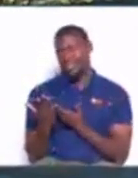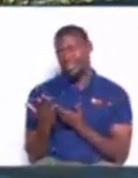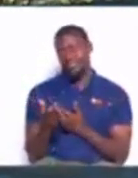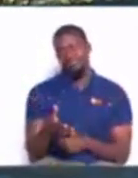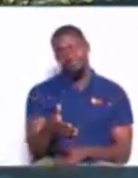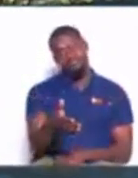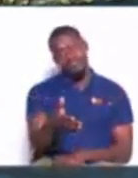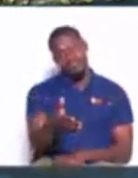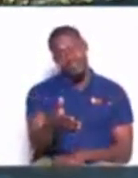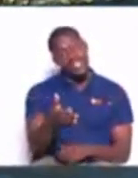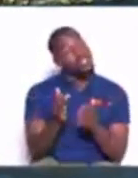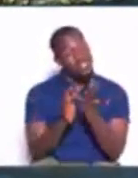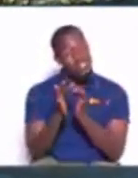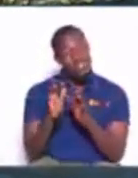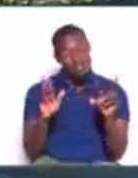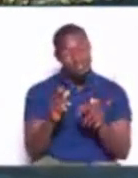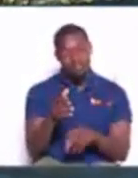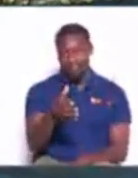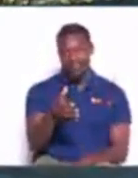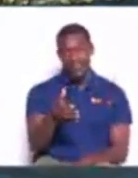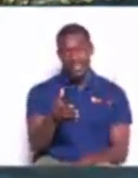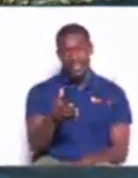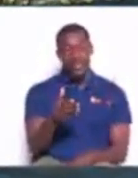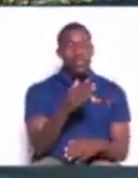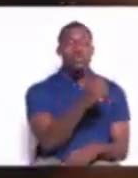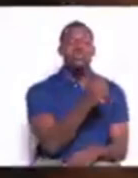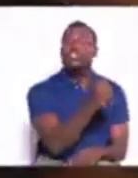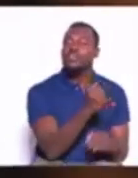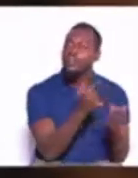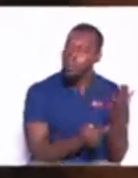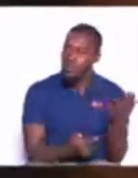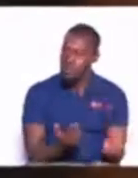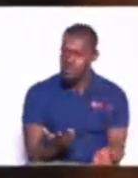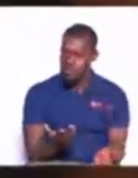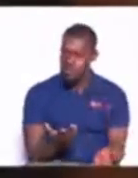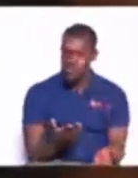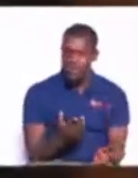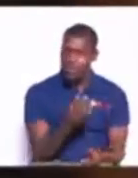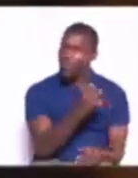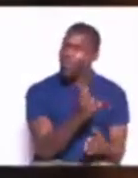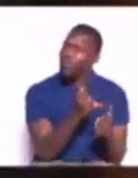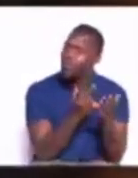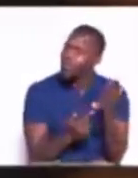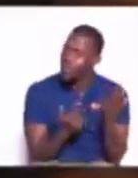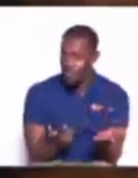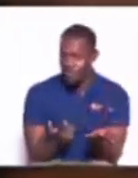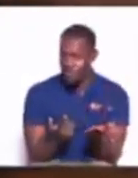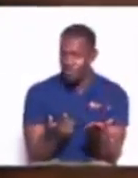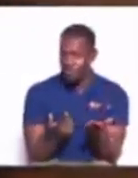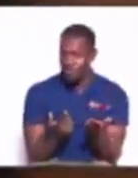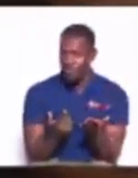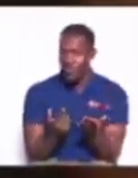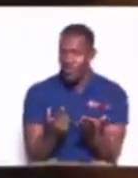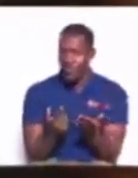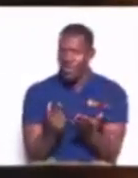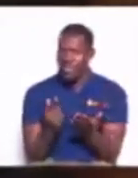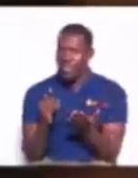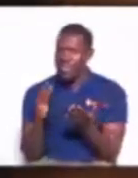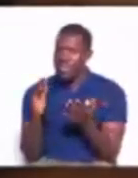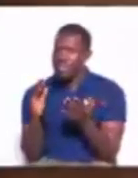there something you are clinging to? Something you're holding on to? Something you